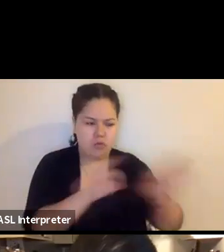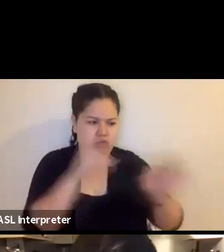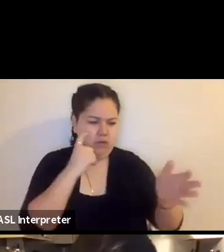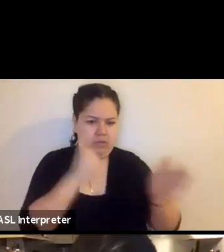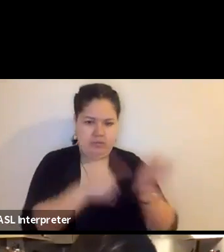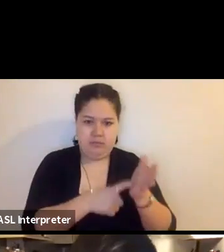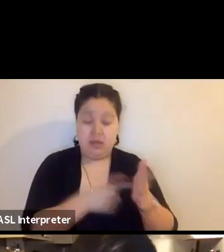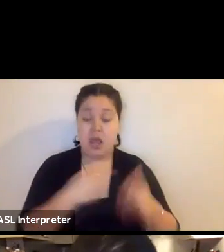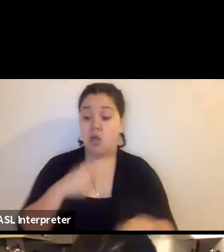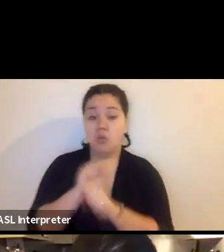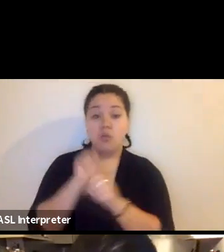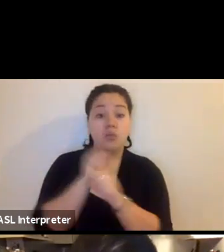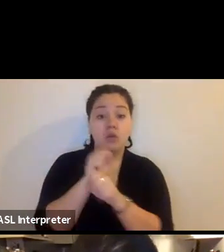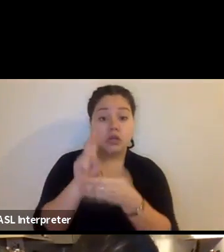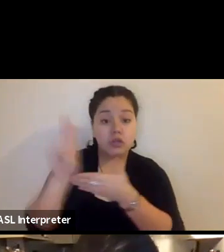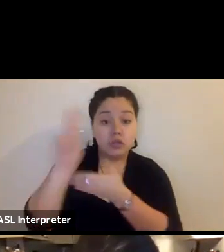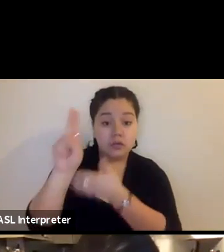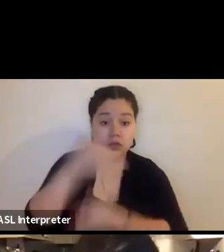the University of Toronto.